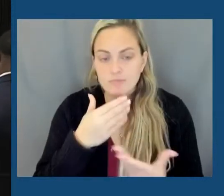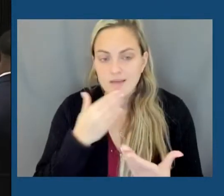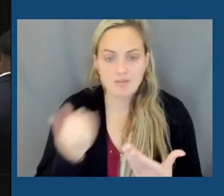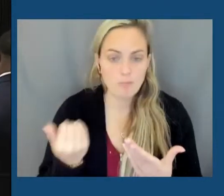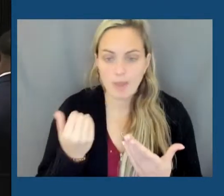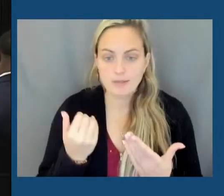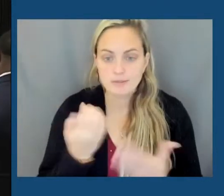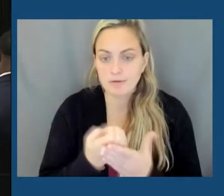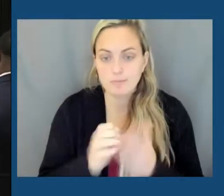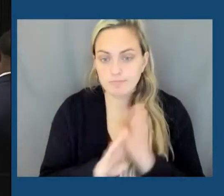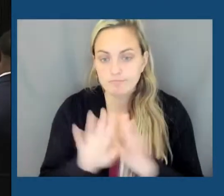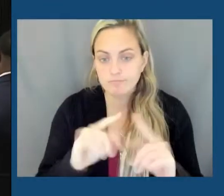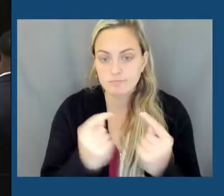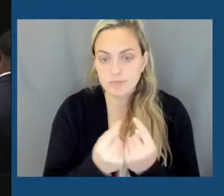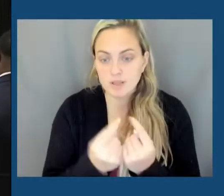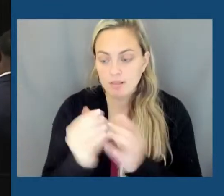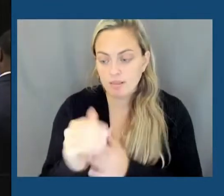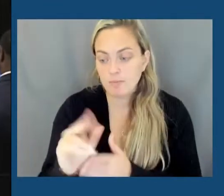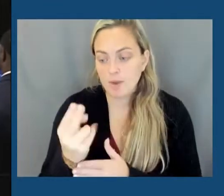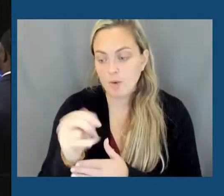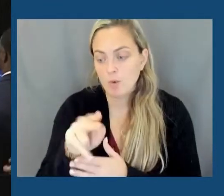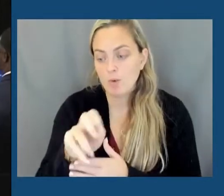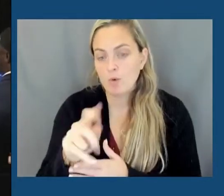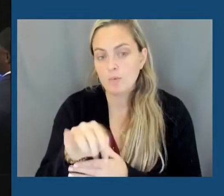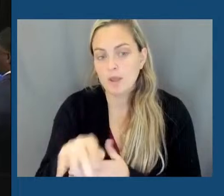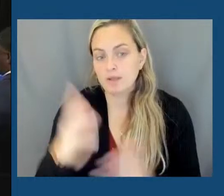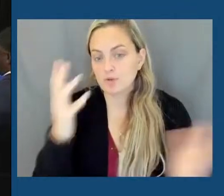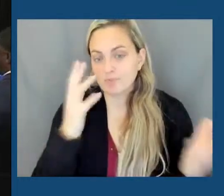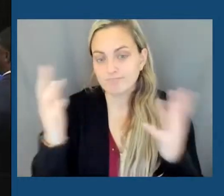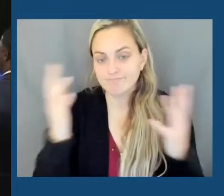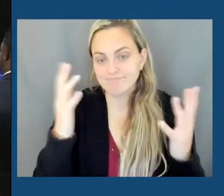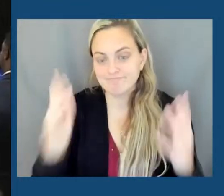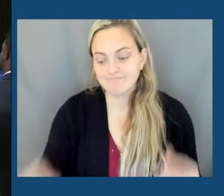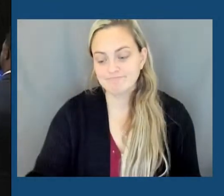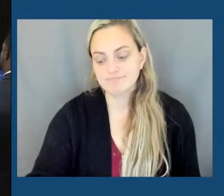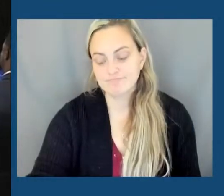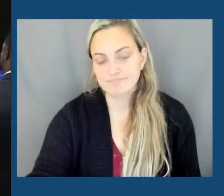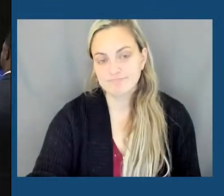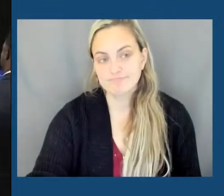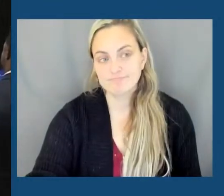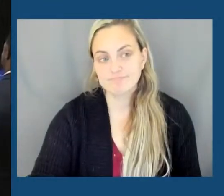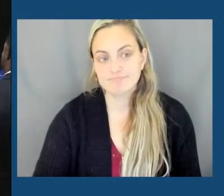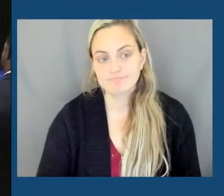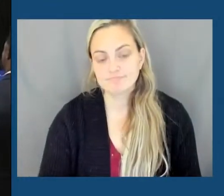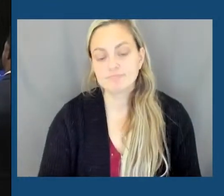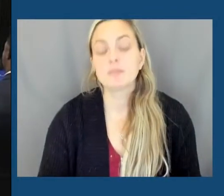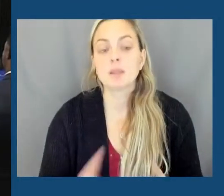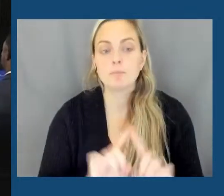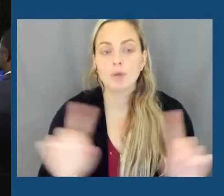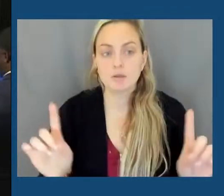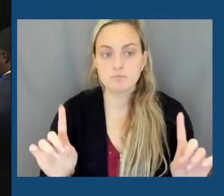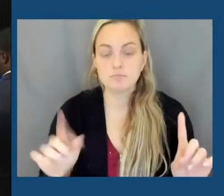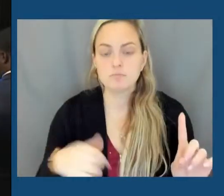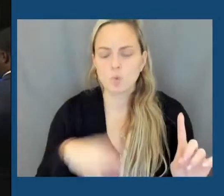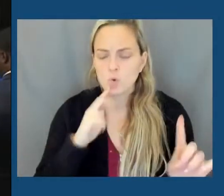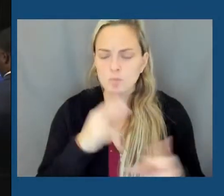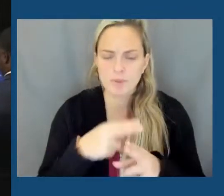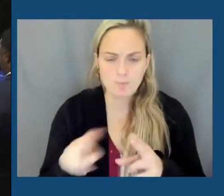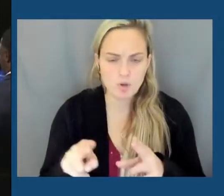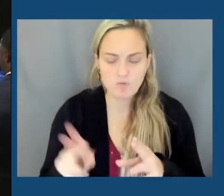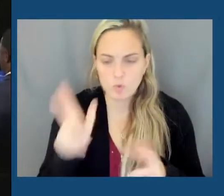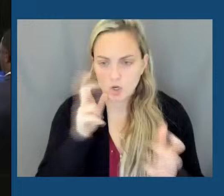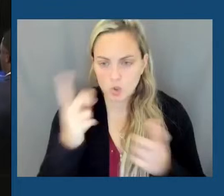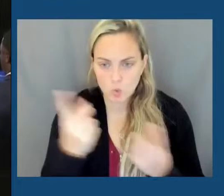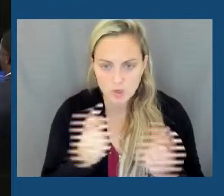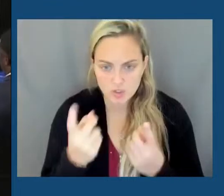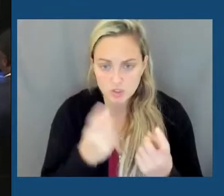country, led by Hope Knight. I want to give her a round of applause, everybody. But I'll be brief because I want to hear the question. We are